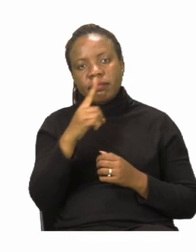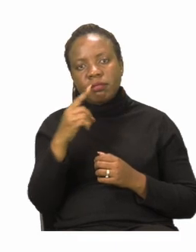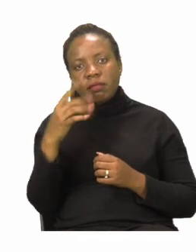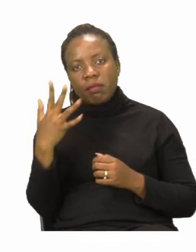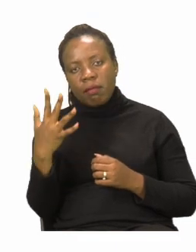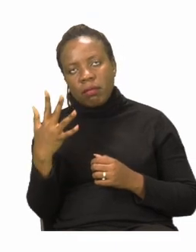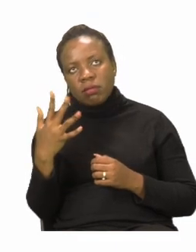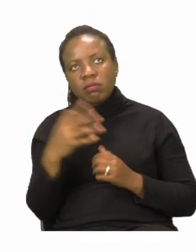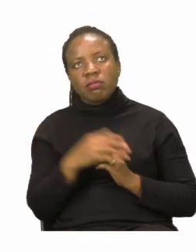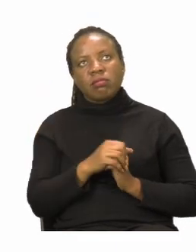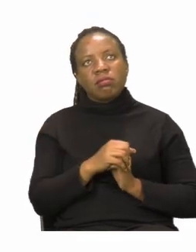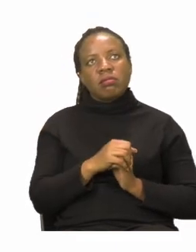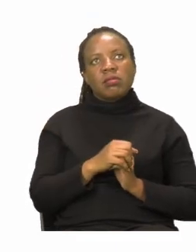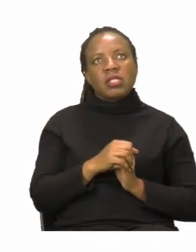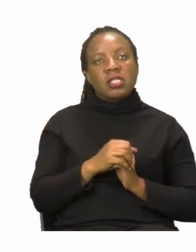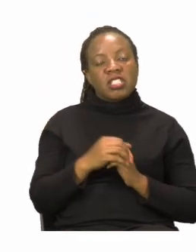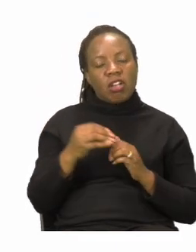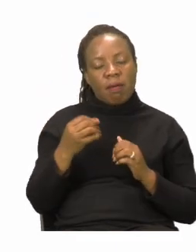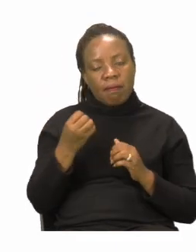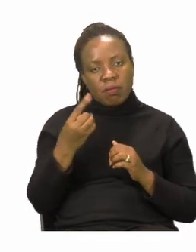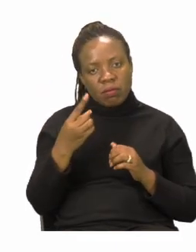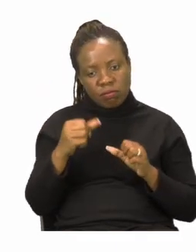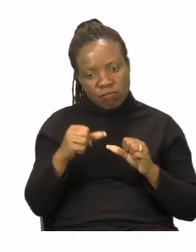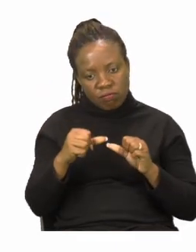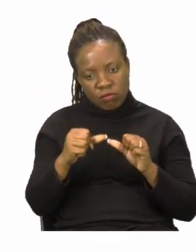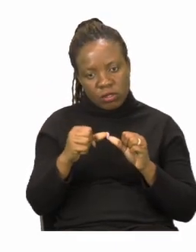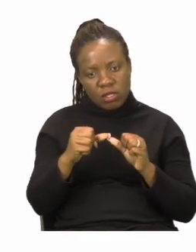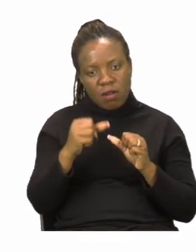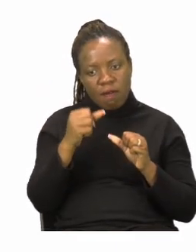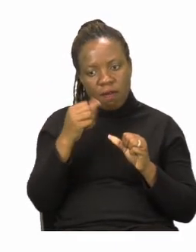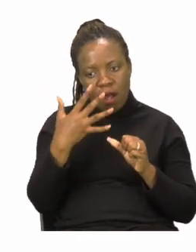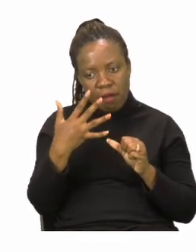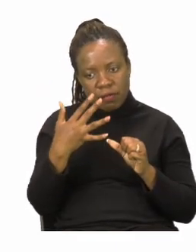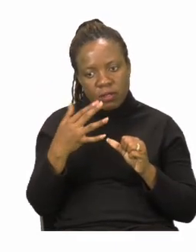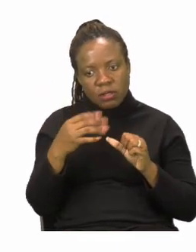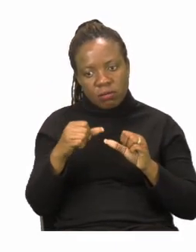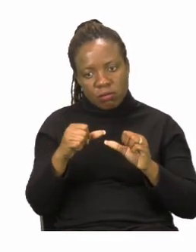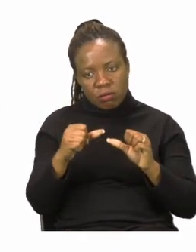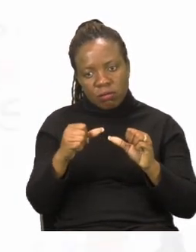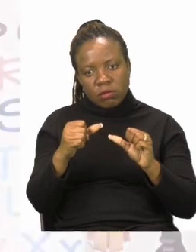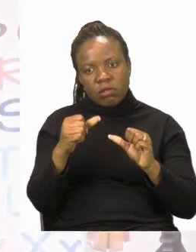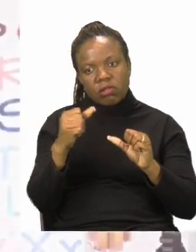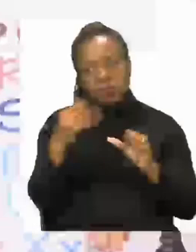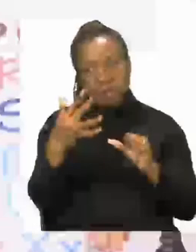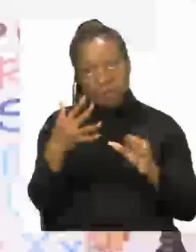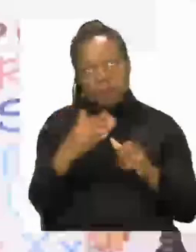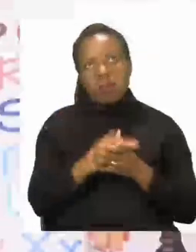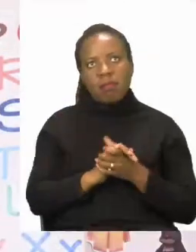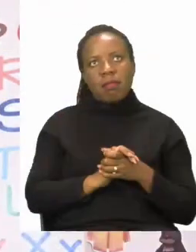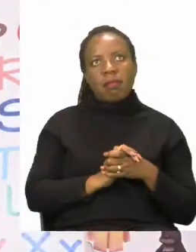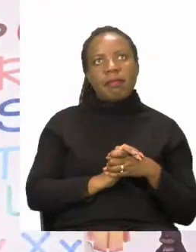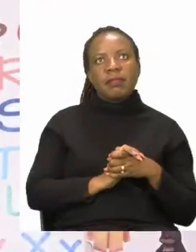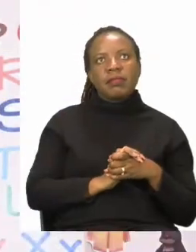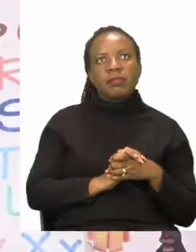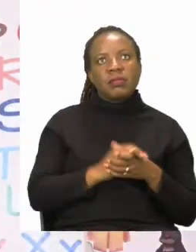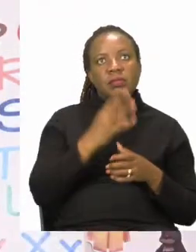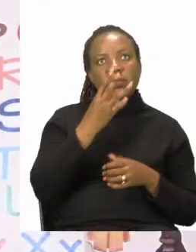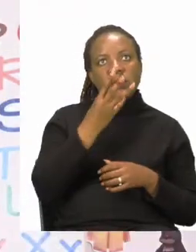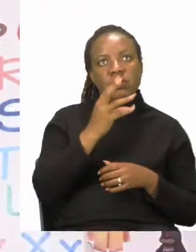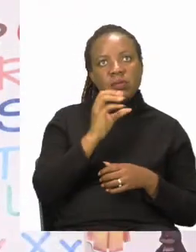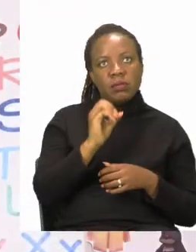to continue counting in 5s. So on the board I wrote